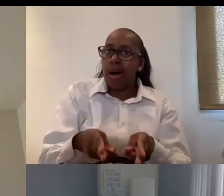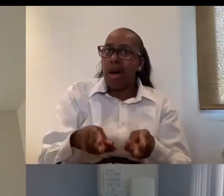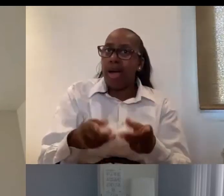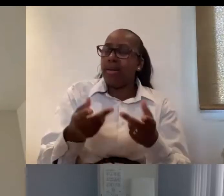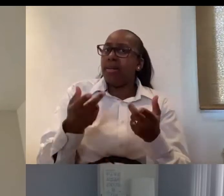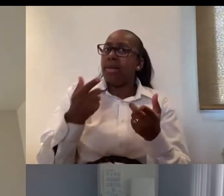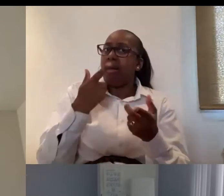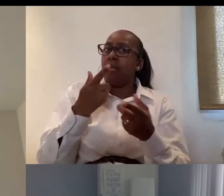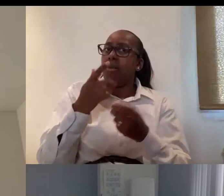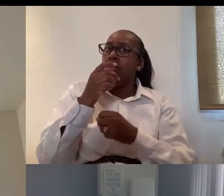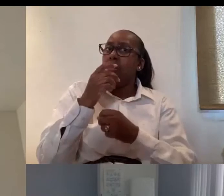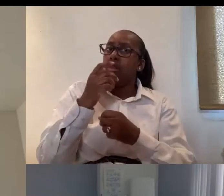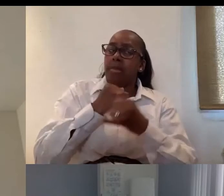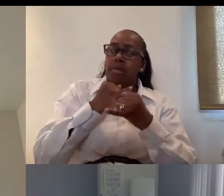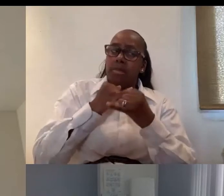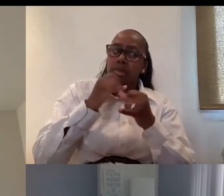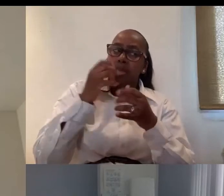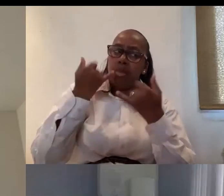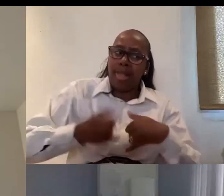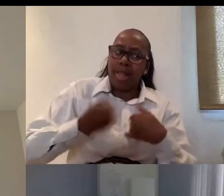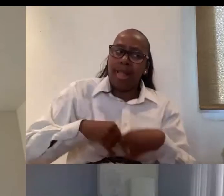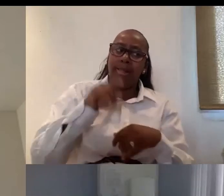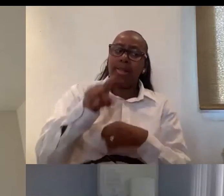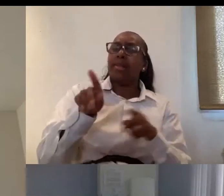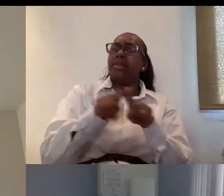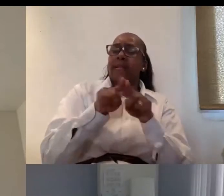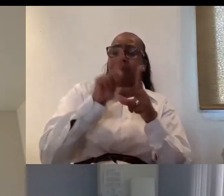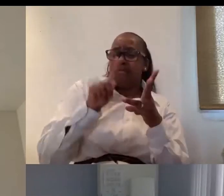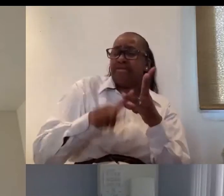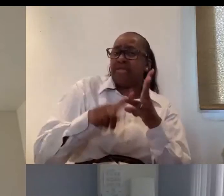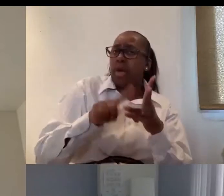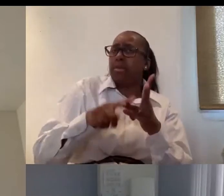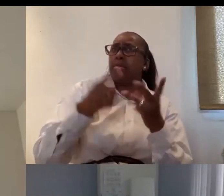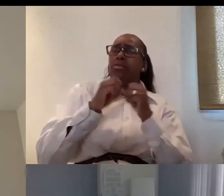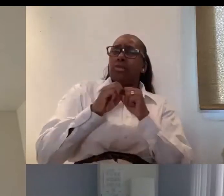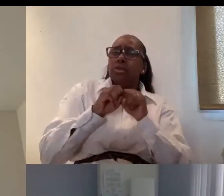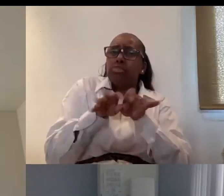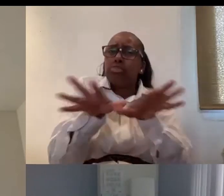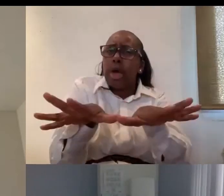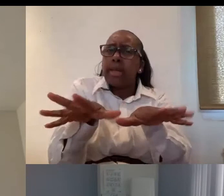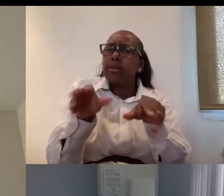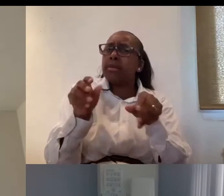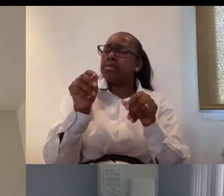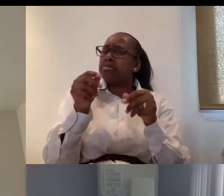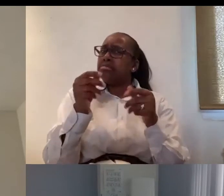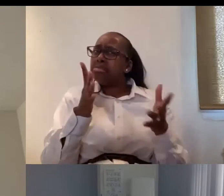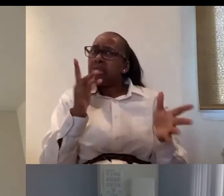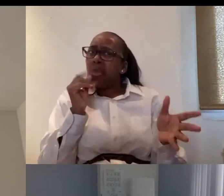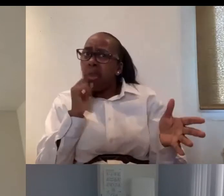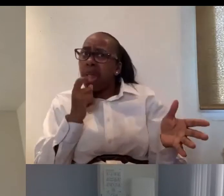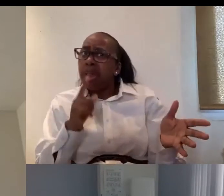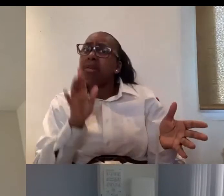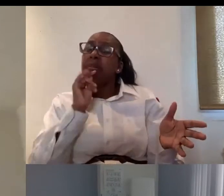then the third thing is about transmitting the virus. And there is now some good evidence. I think